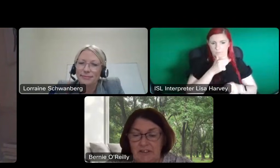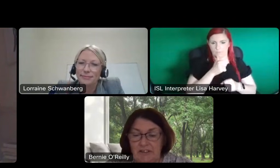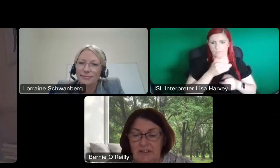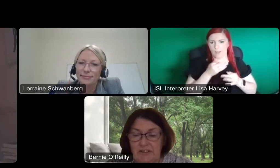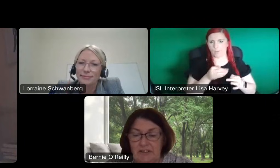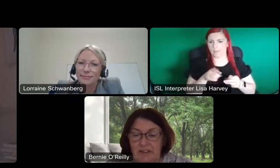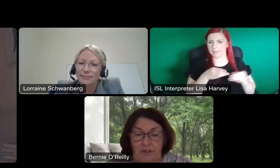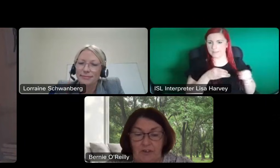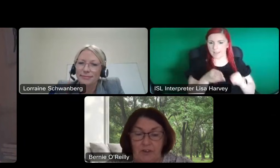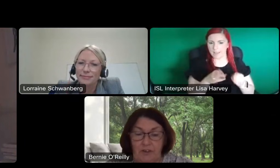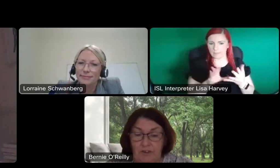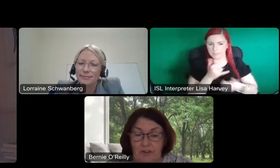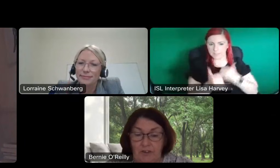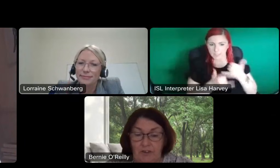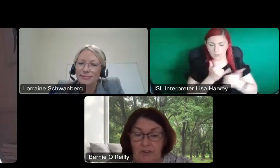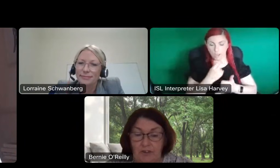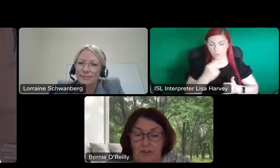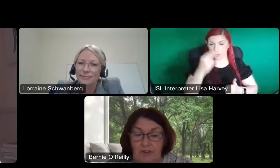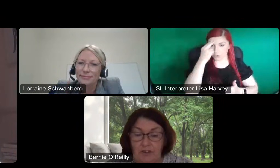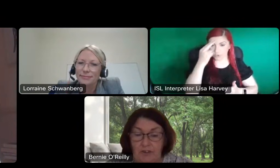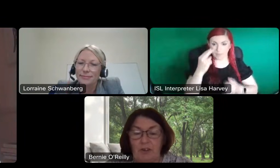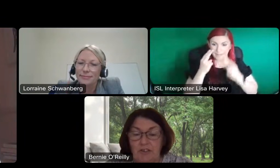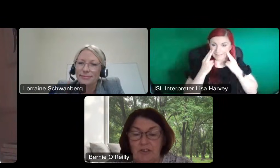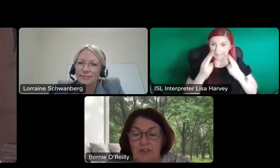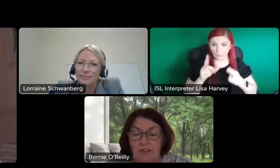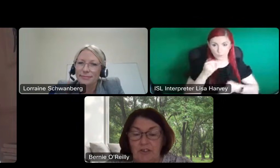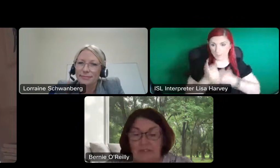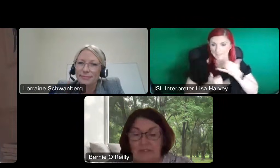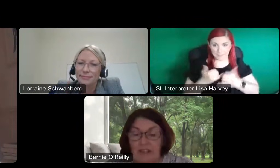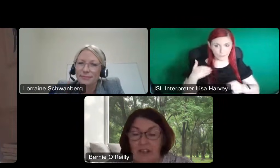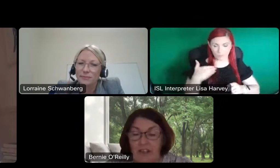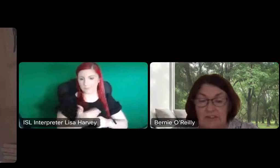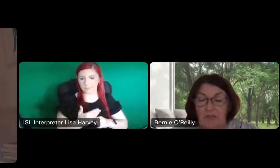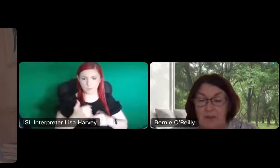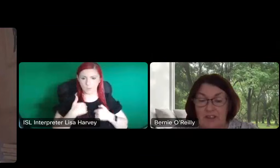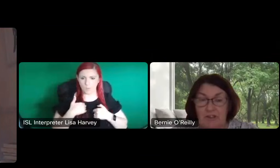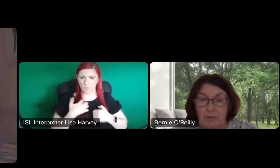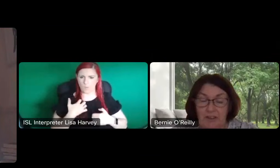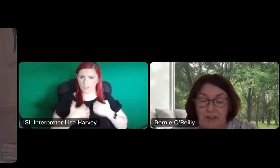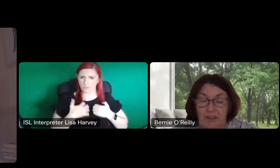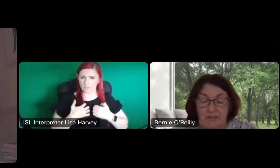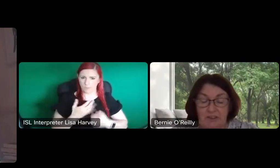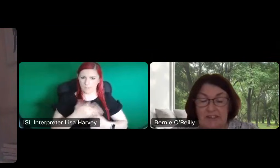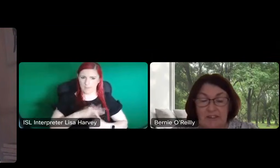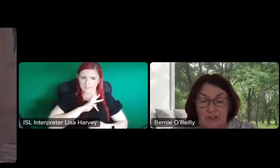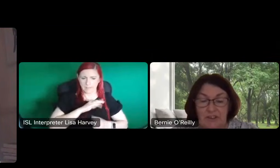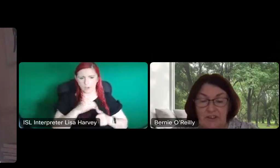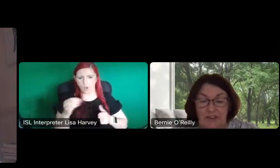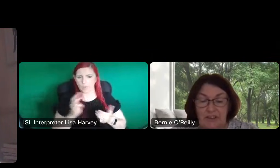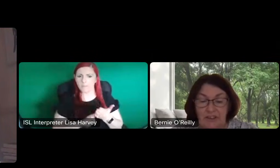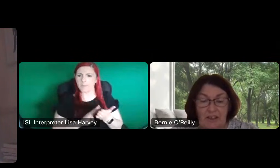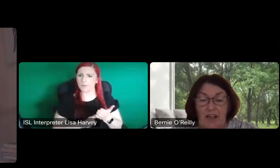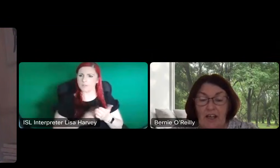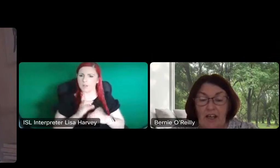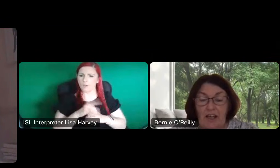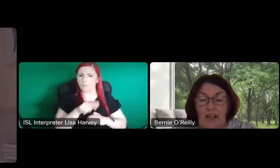understood the need for it for close to 20, and it's been a core interest for me and other members of Patients for Patient Safety since